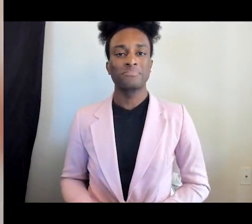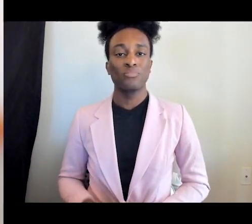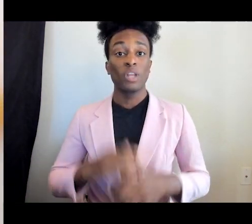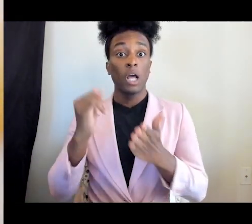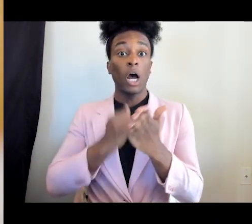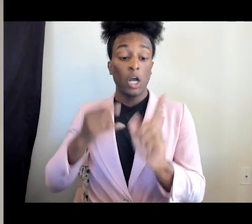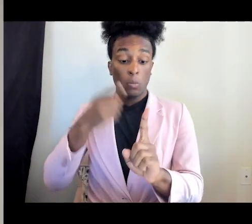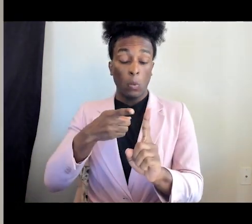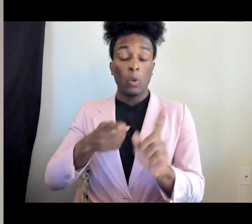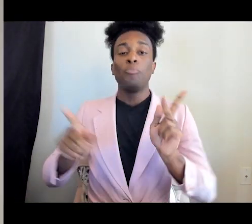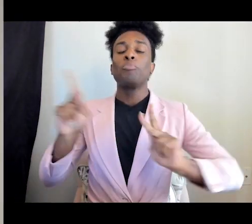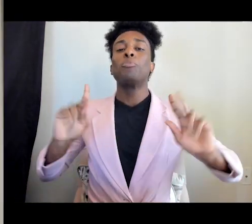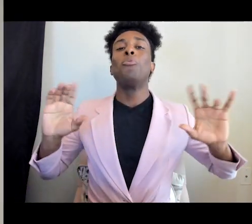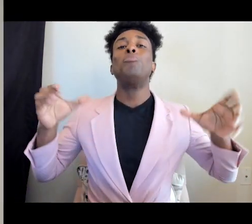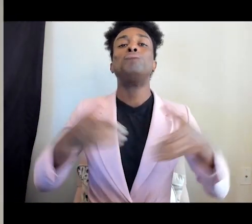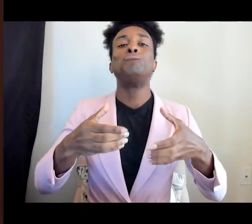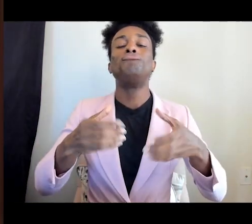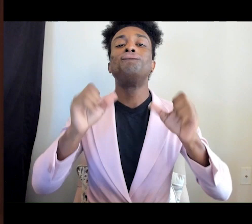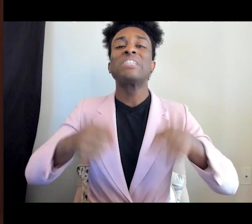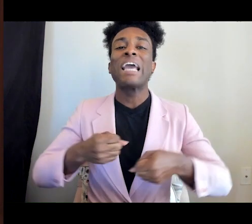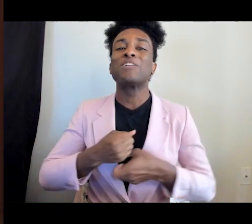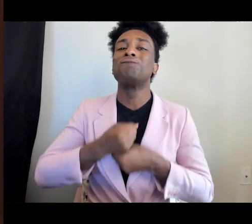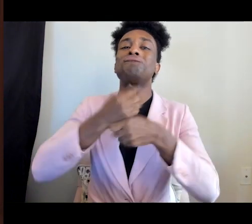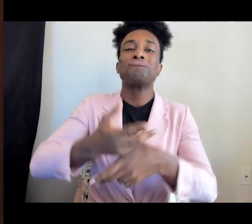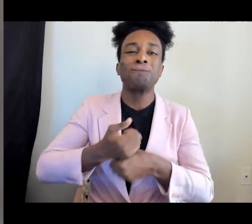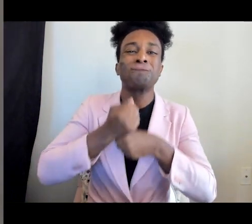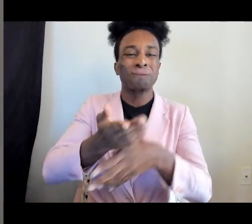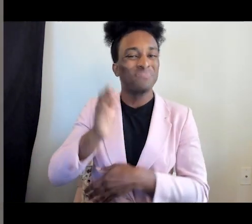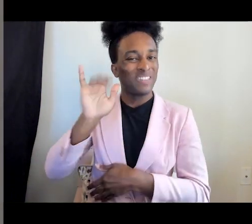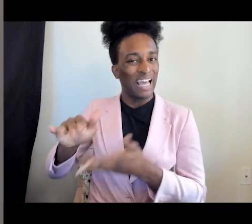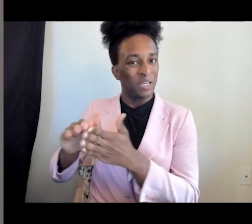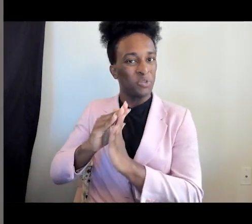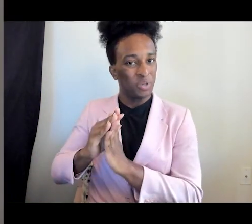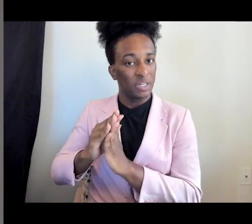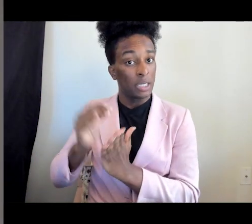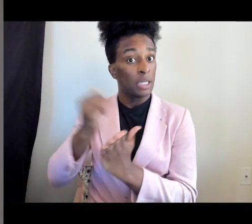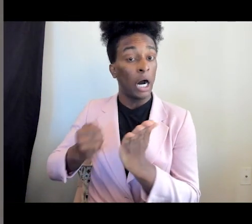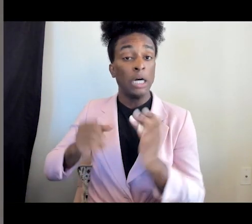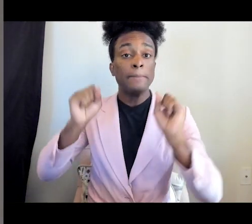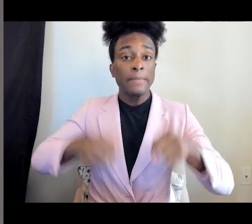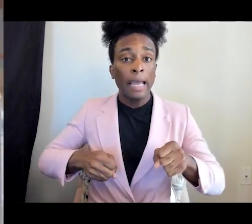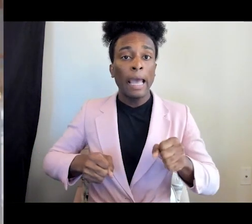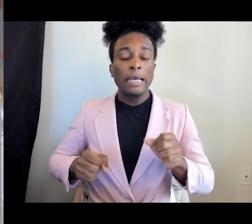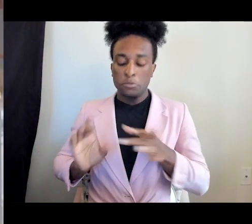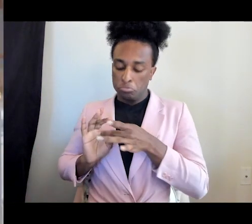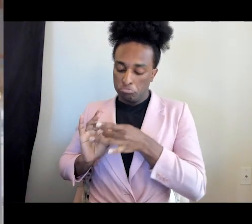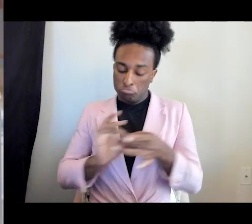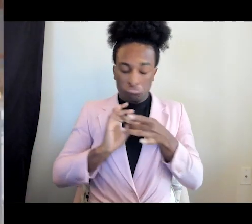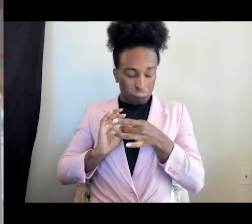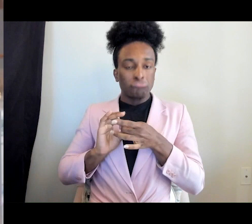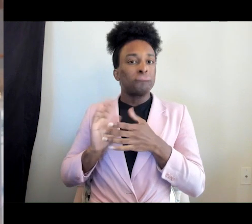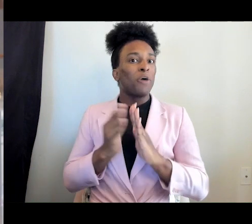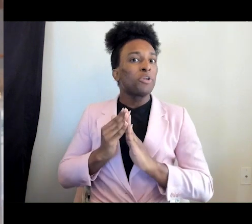The arts are about bringing people together. The arts tell a story about that community. Art has the power to bridge all sorts of